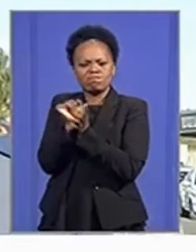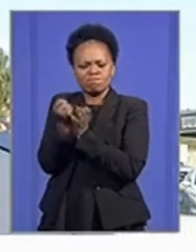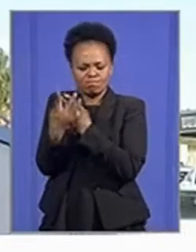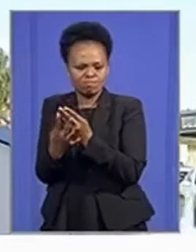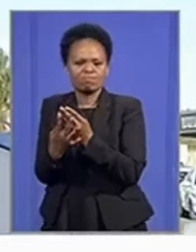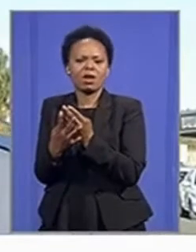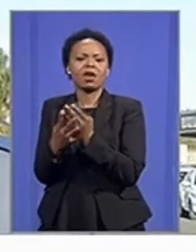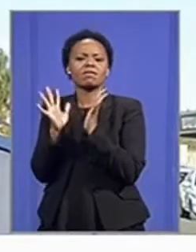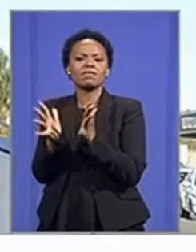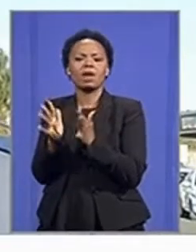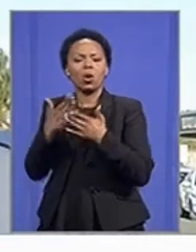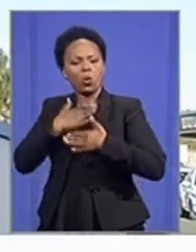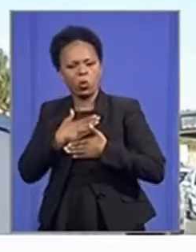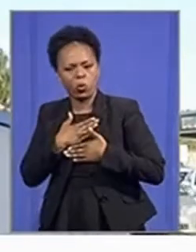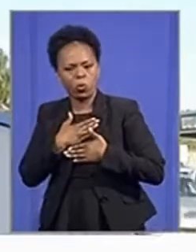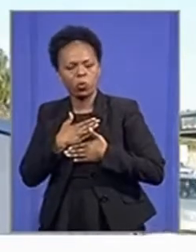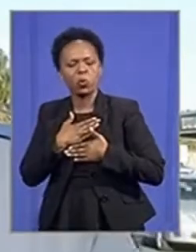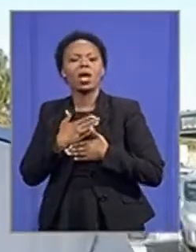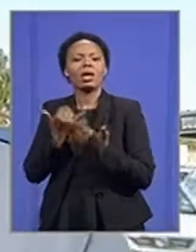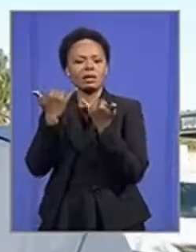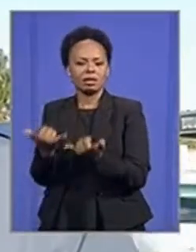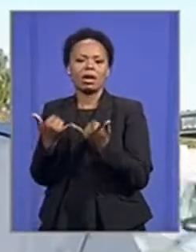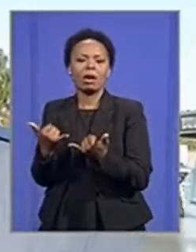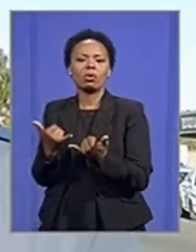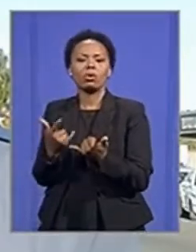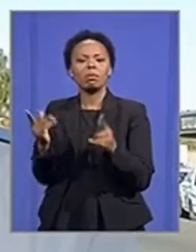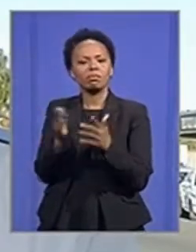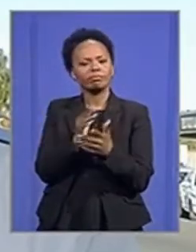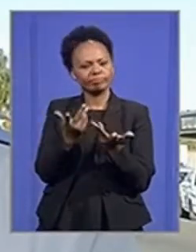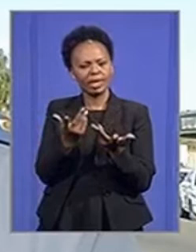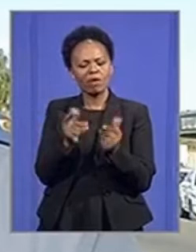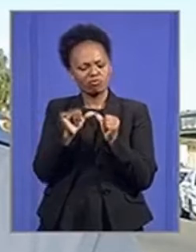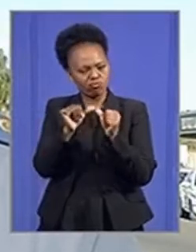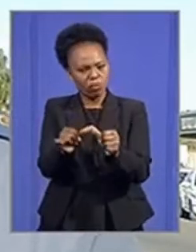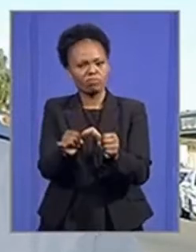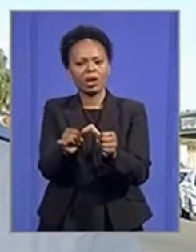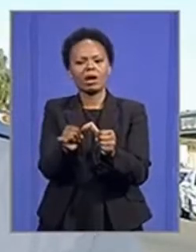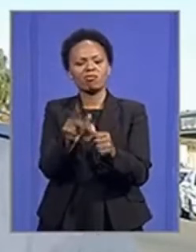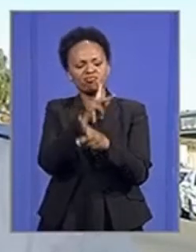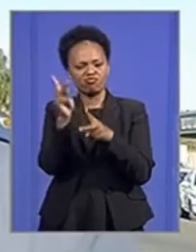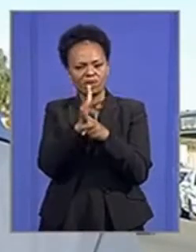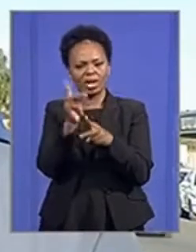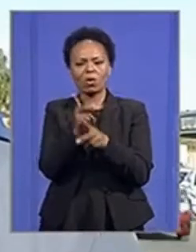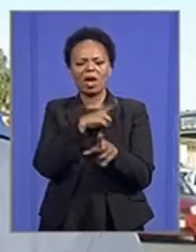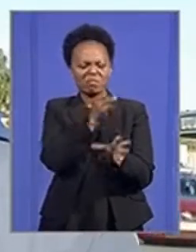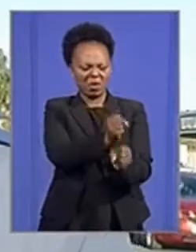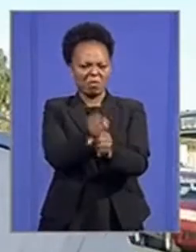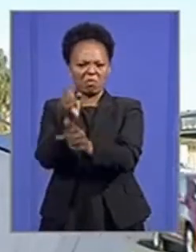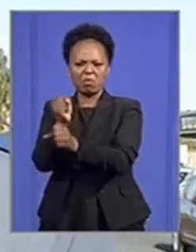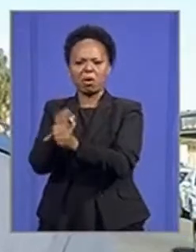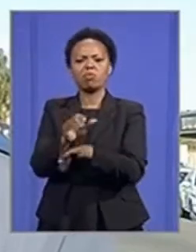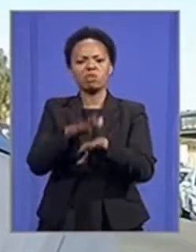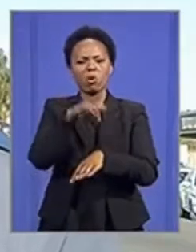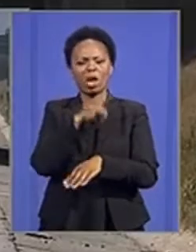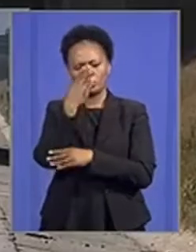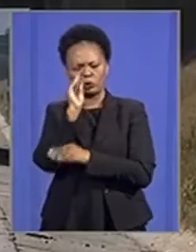tronkong. We are happy about that, and we will continue re implement the plan eo ya rena eo until re kry le ba bang ba ile re a ba tshware ka